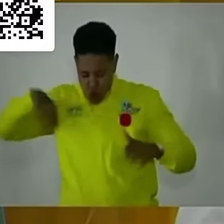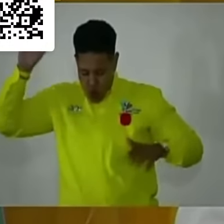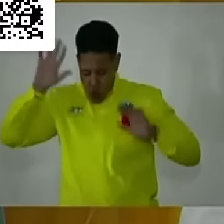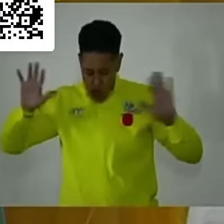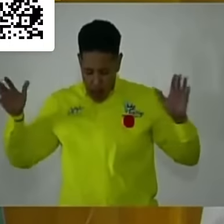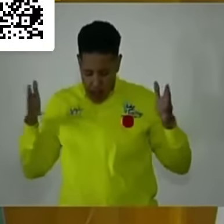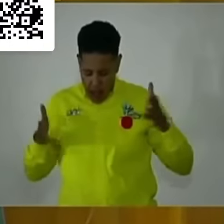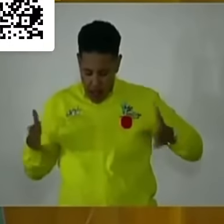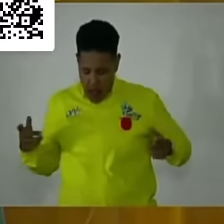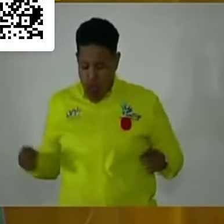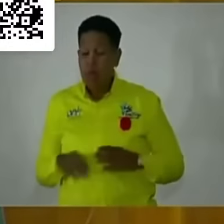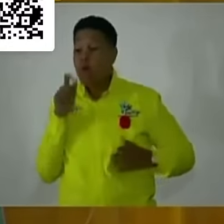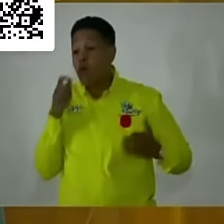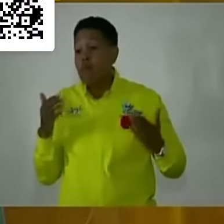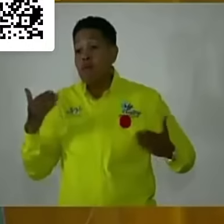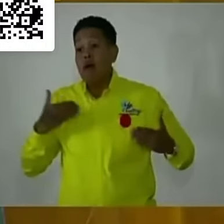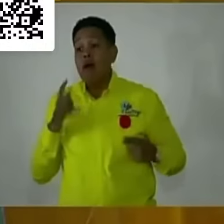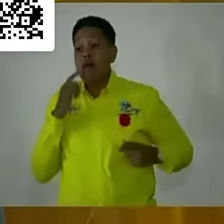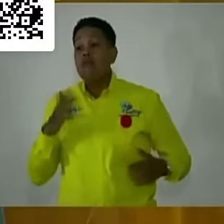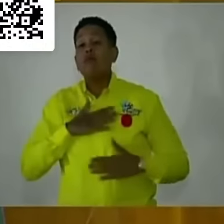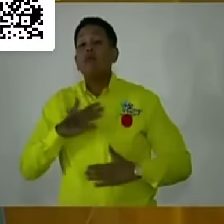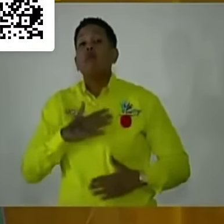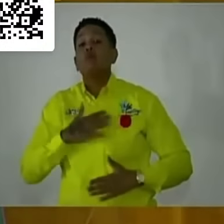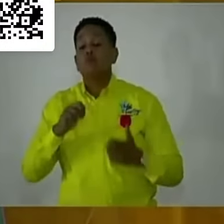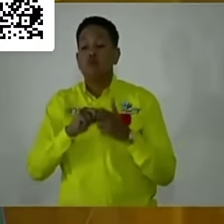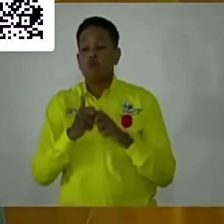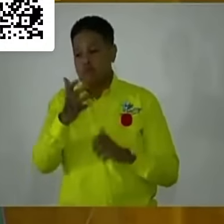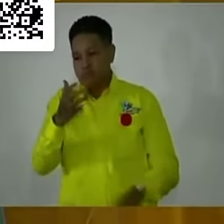citizens, who may have respiratory